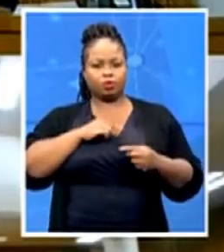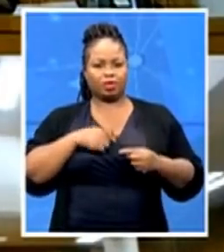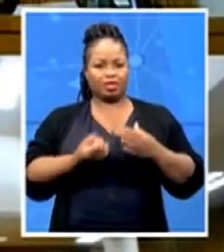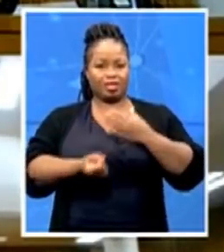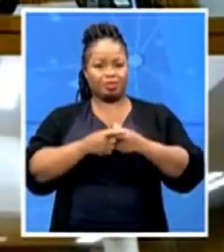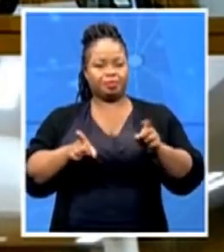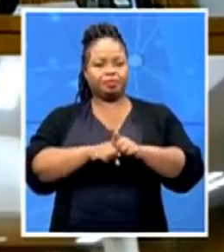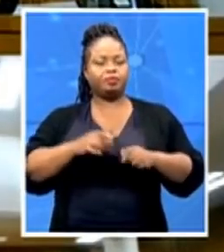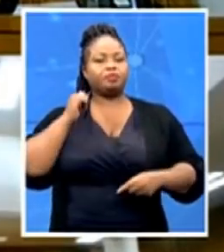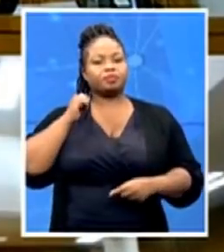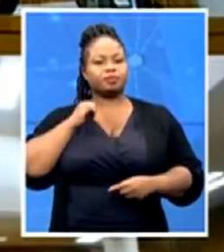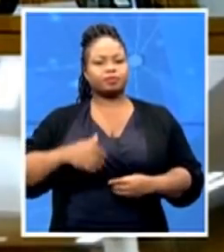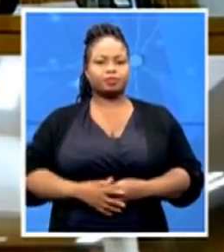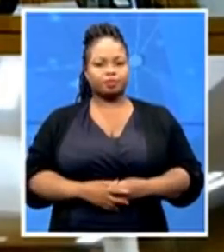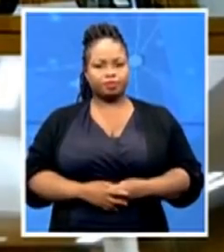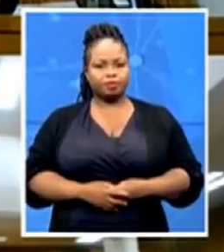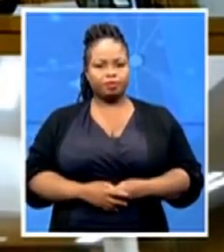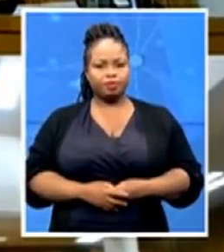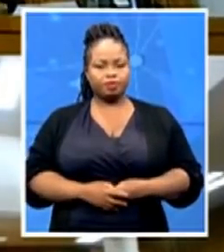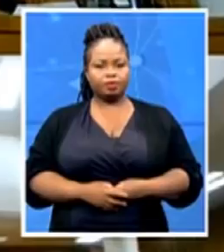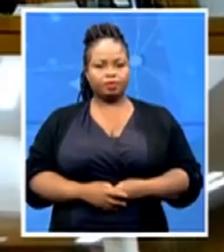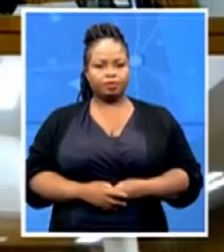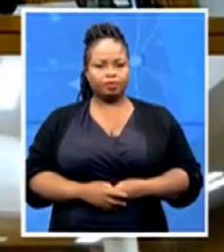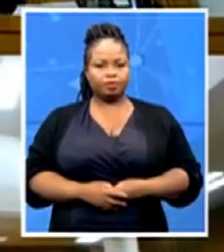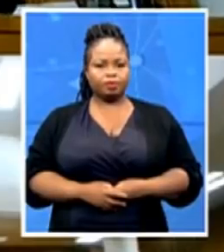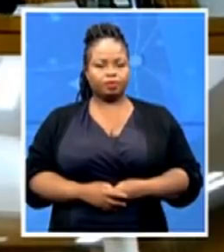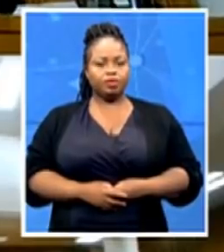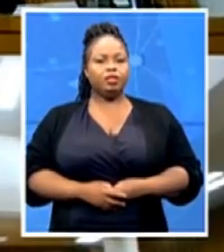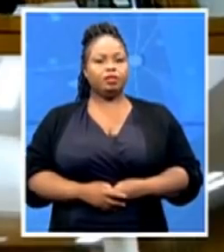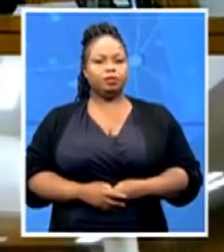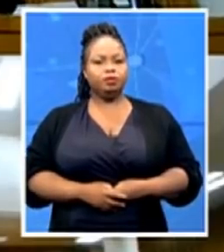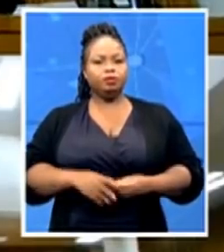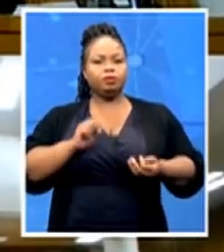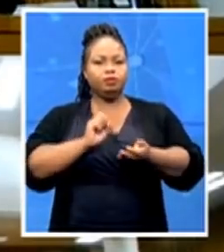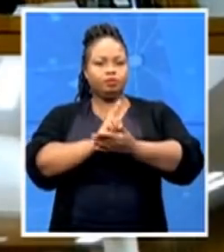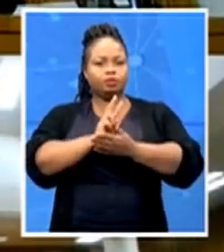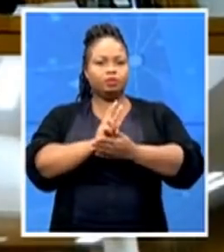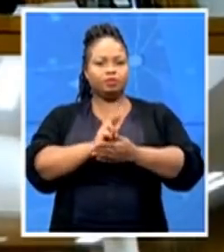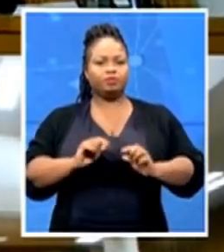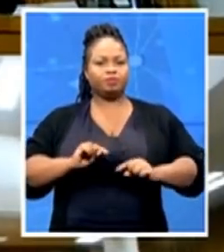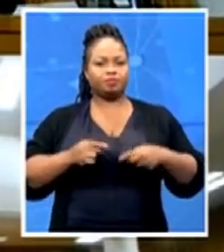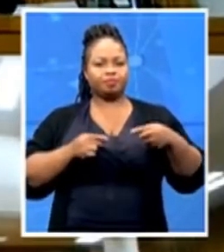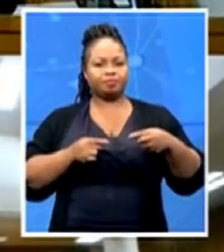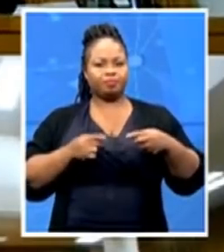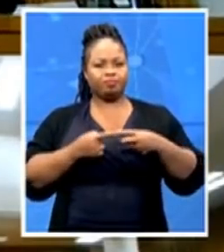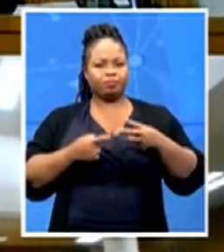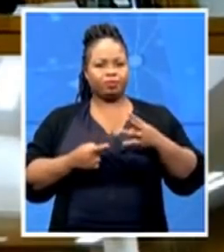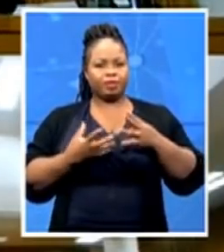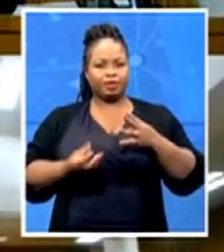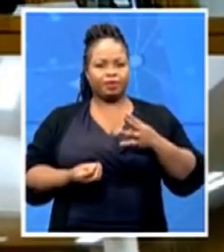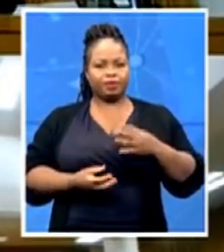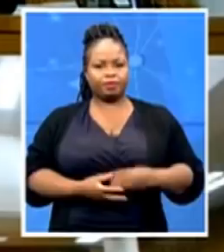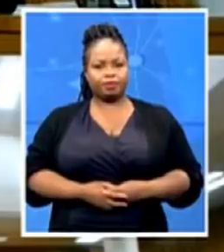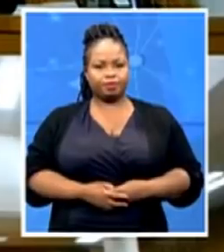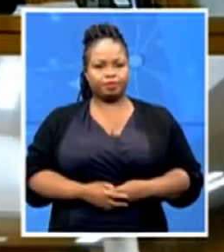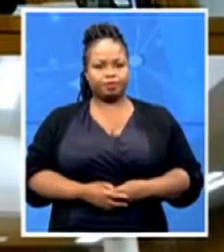So there are 12 challenges then to the validity. Just bear in mind